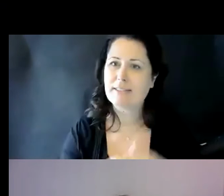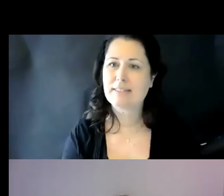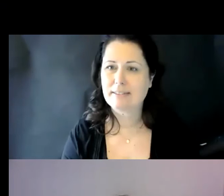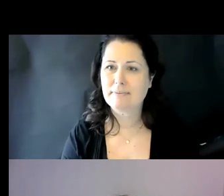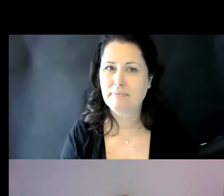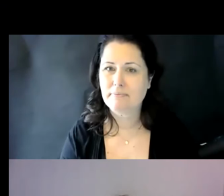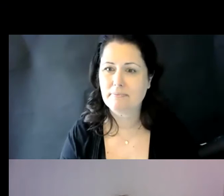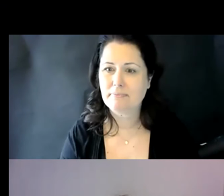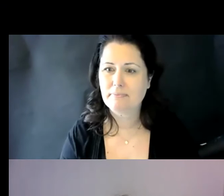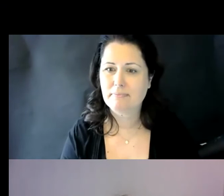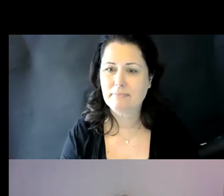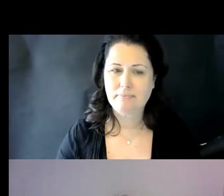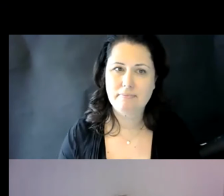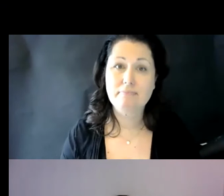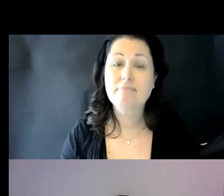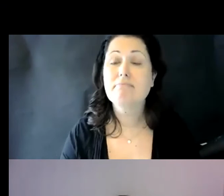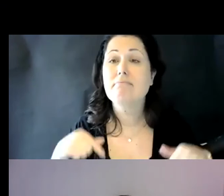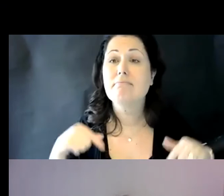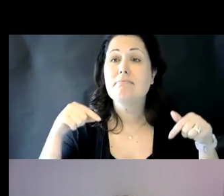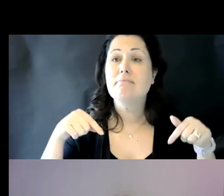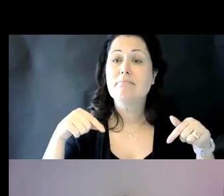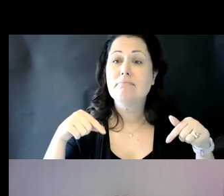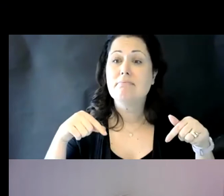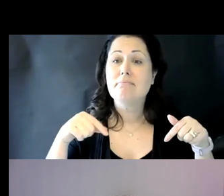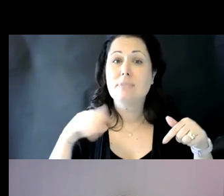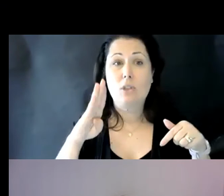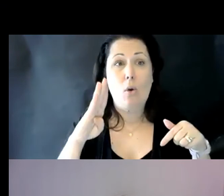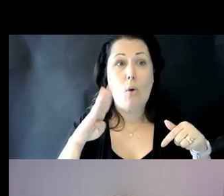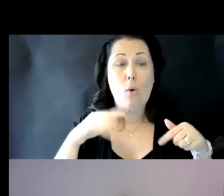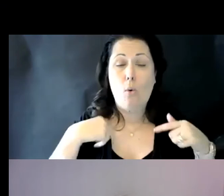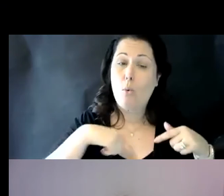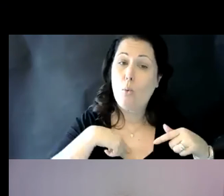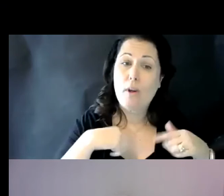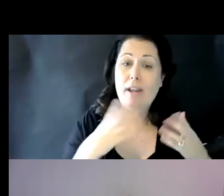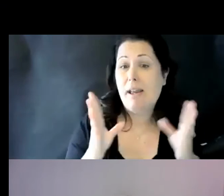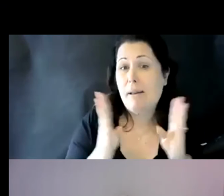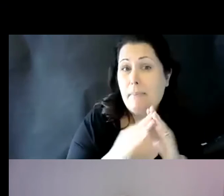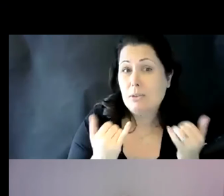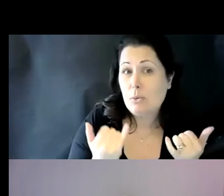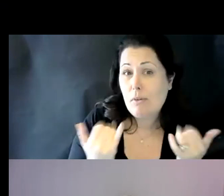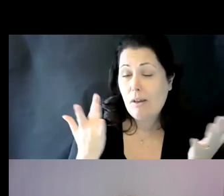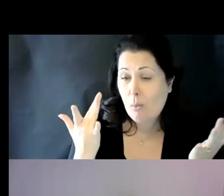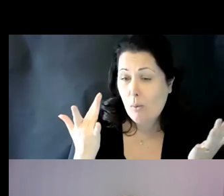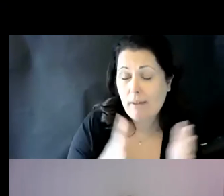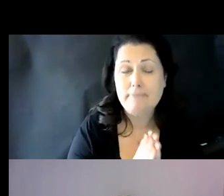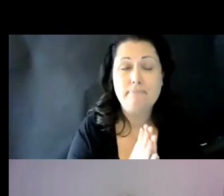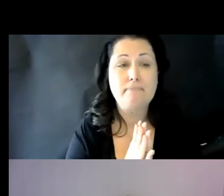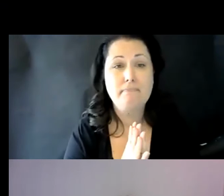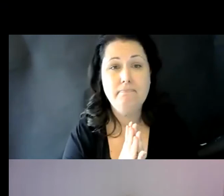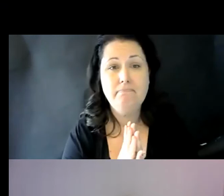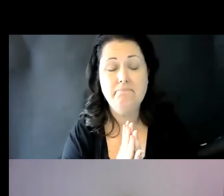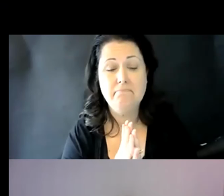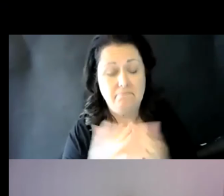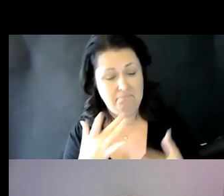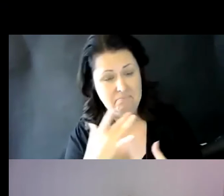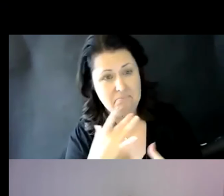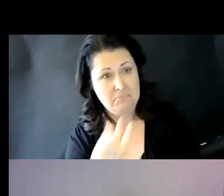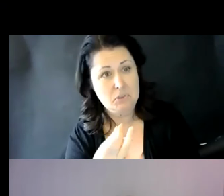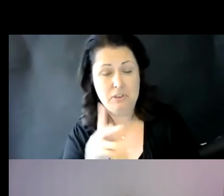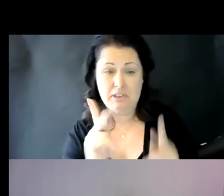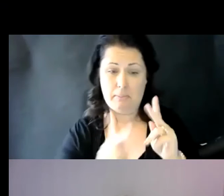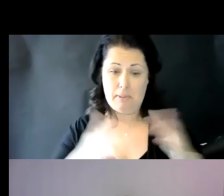So, as Bettina's just mentioned, we're meeting. Why are we meeting? Because I think there's an interest amongst the people